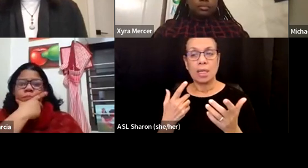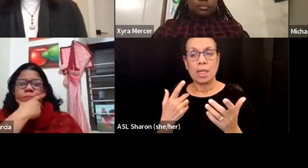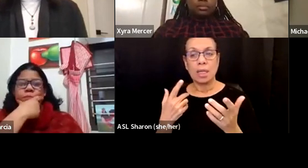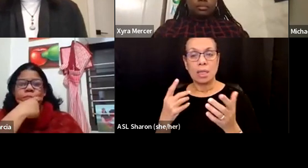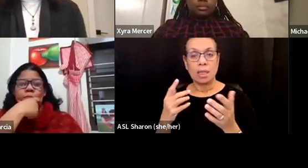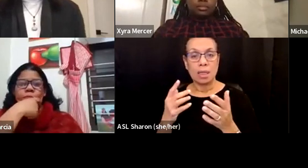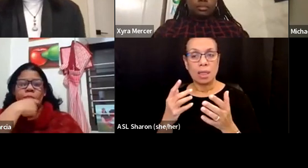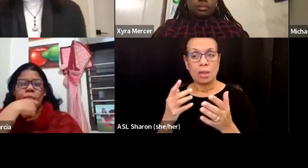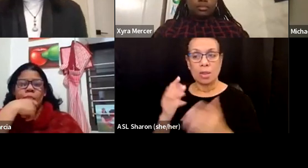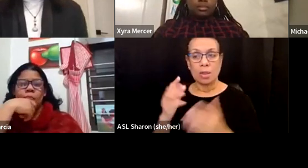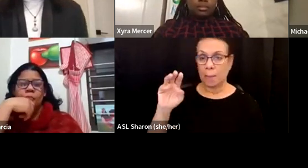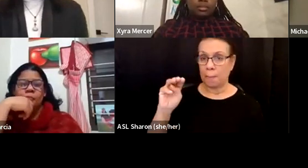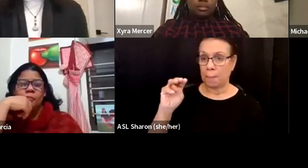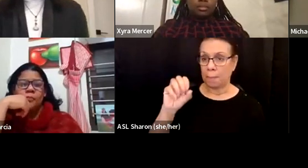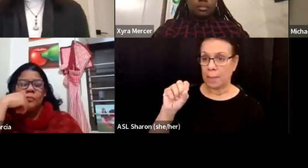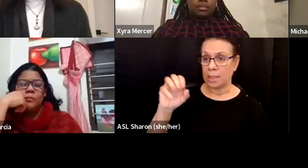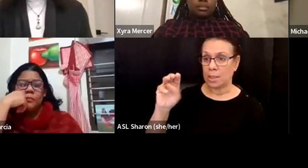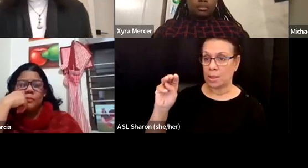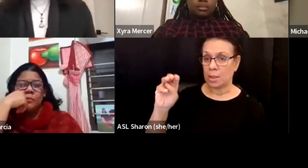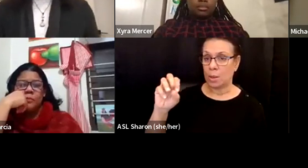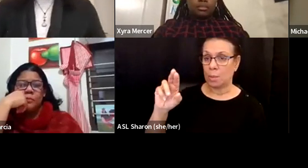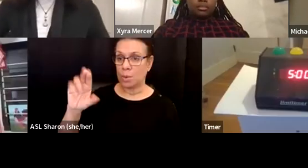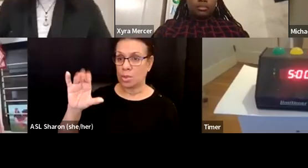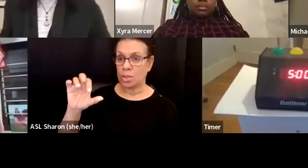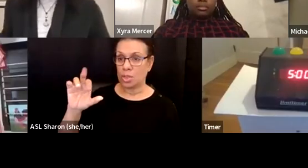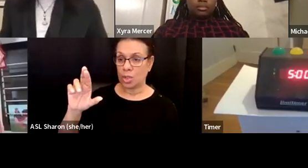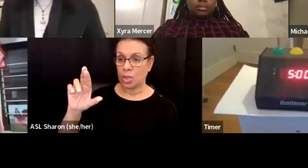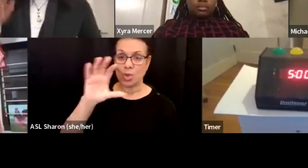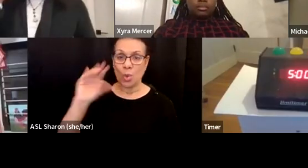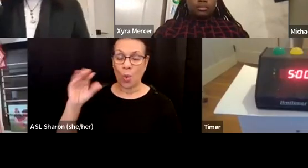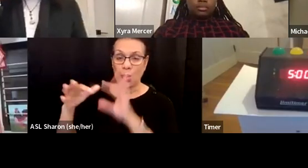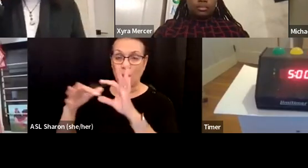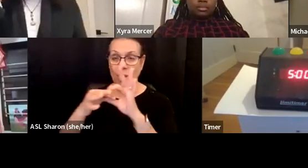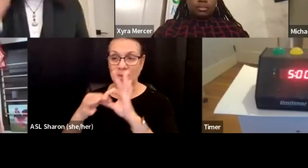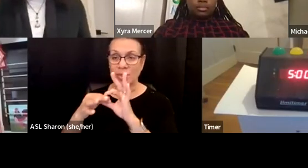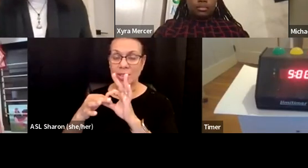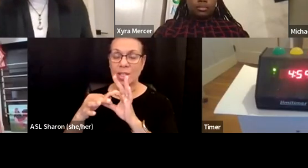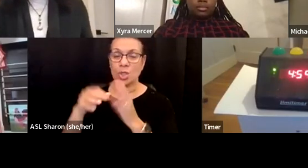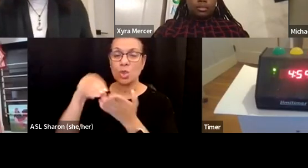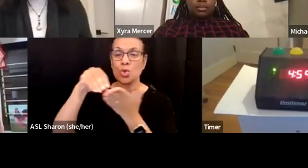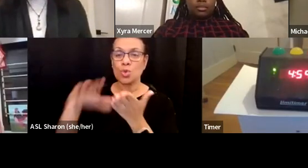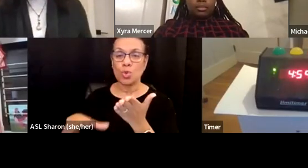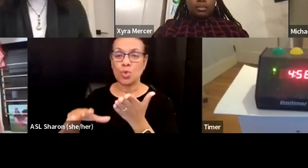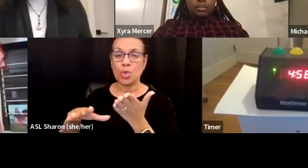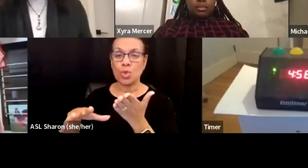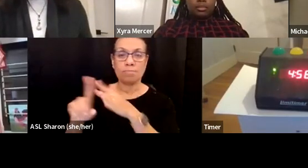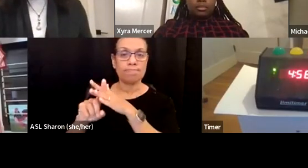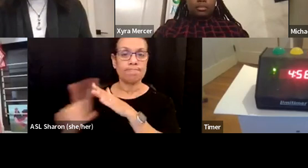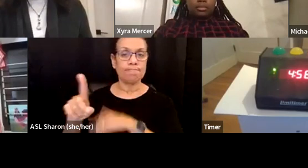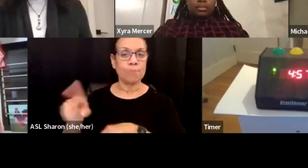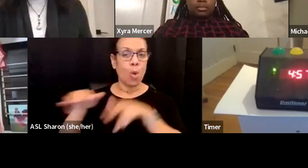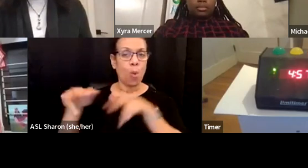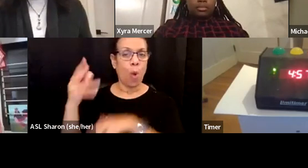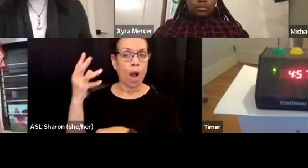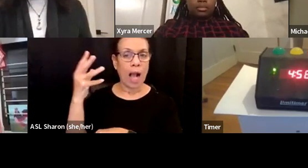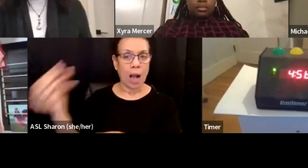miss mercer on um co-organizing a a student-walk-out and protests um